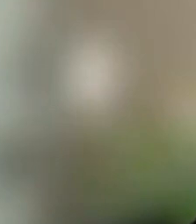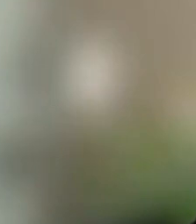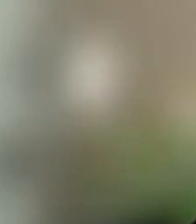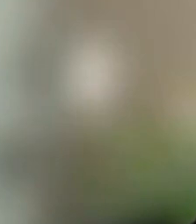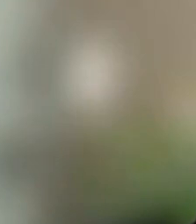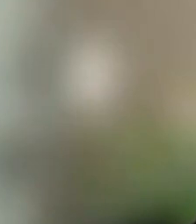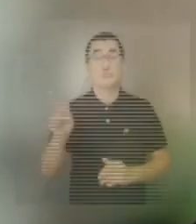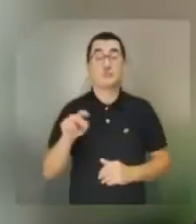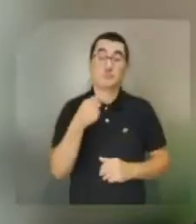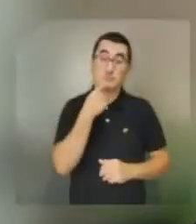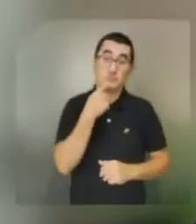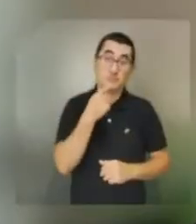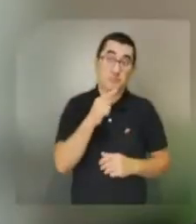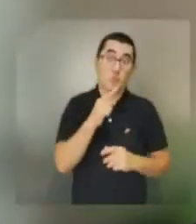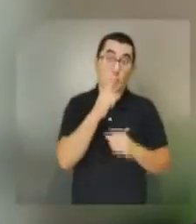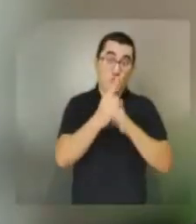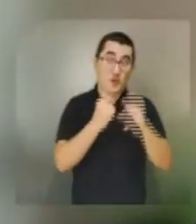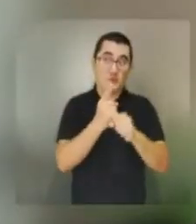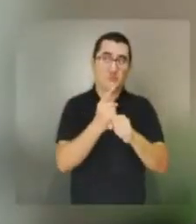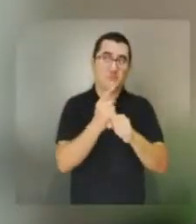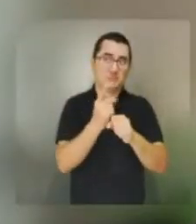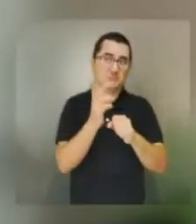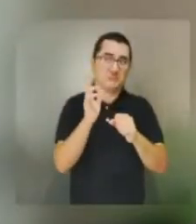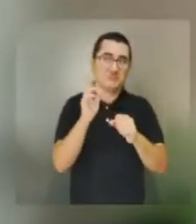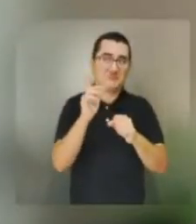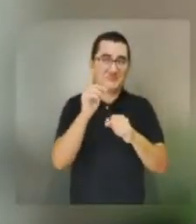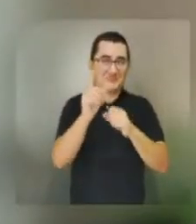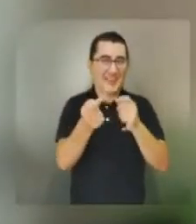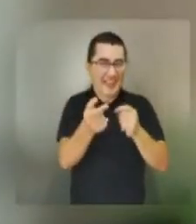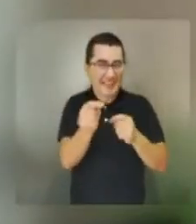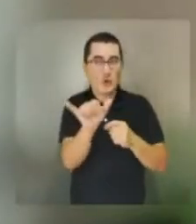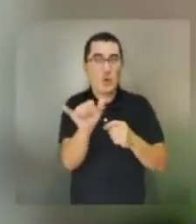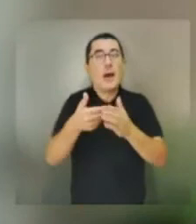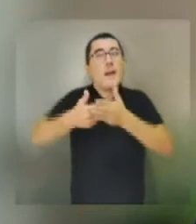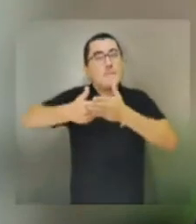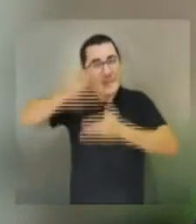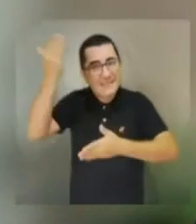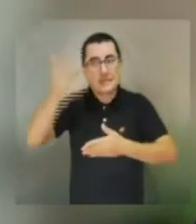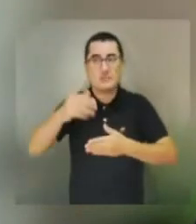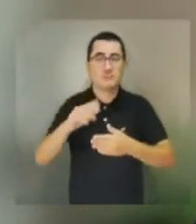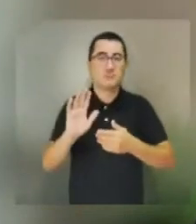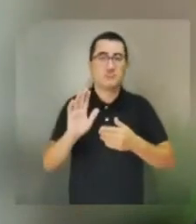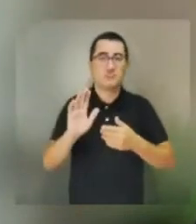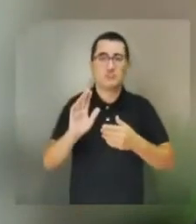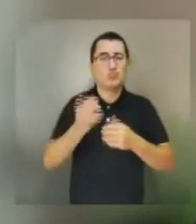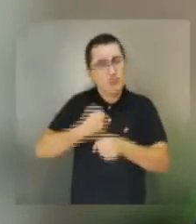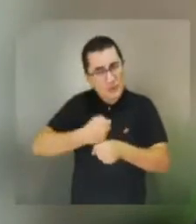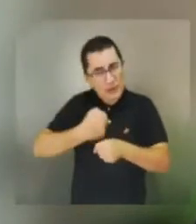25th to 29th April 2022. Normally there are two per year, and this April meeting we start to